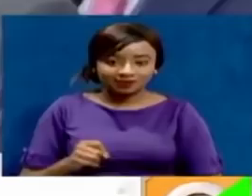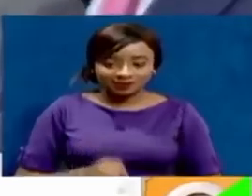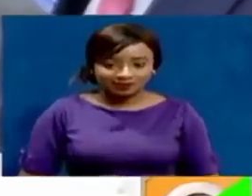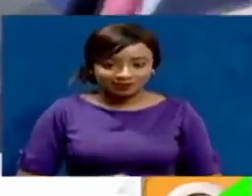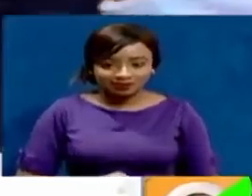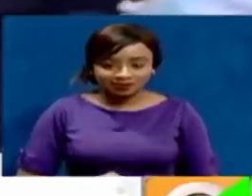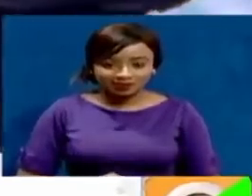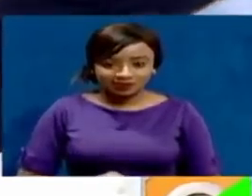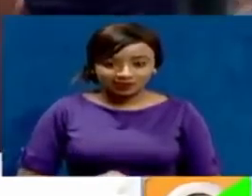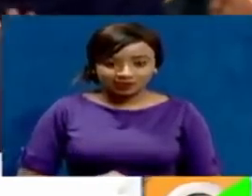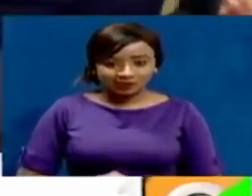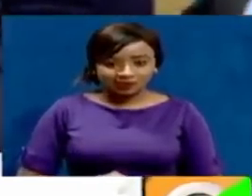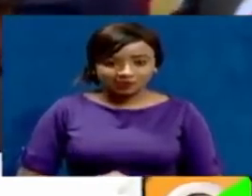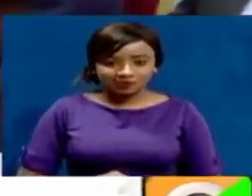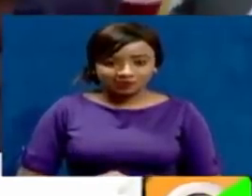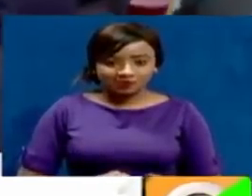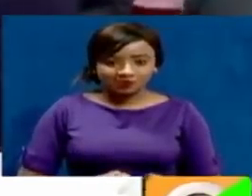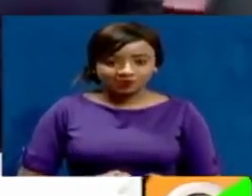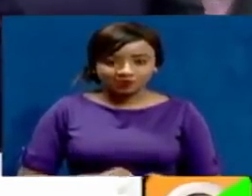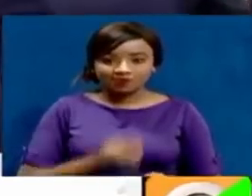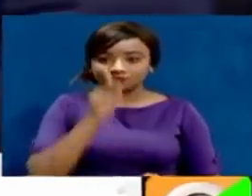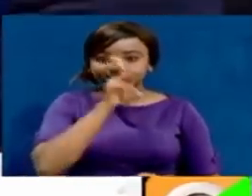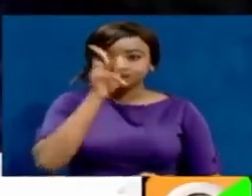You have to do whatever you want. Hey!